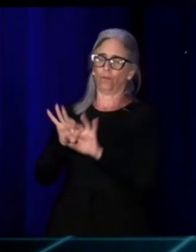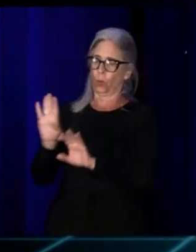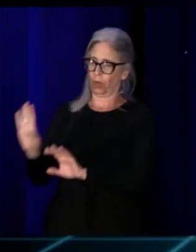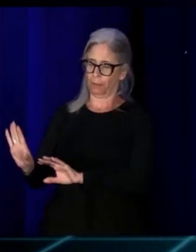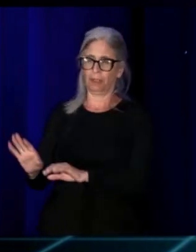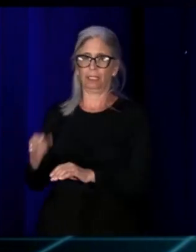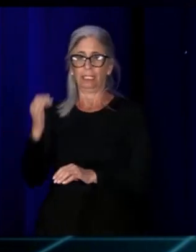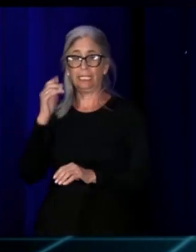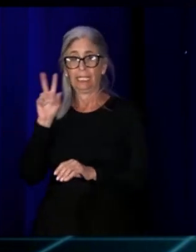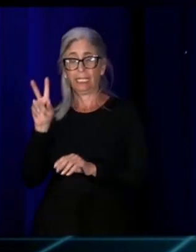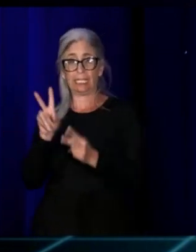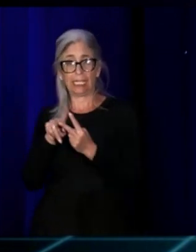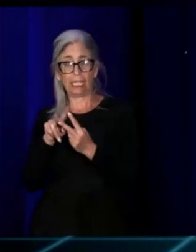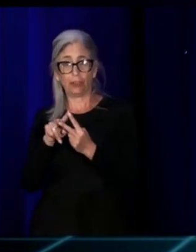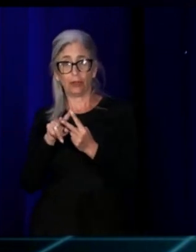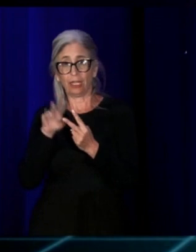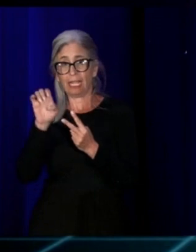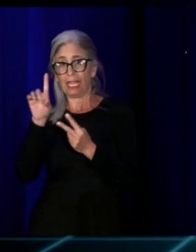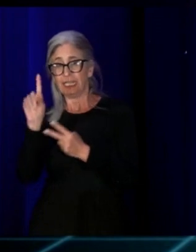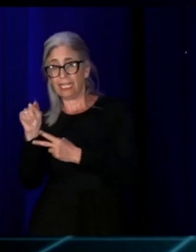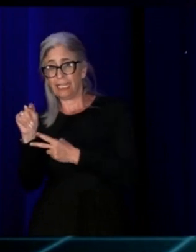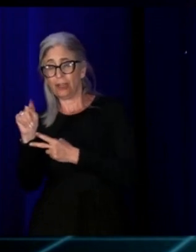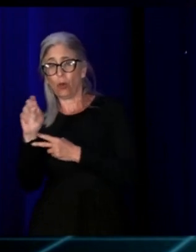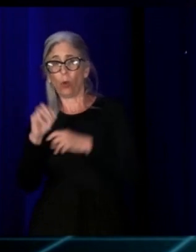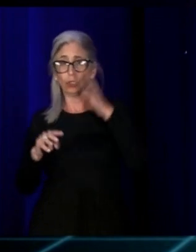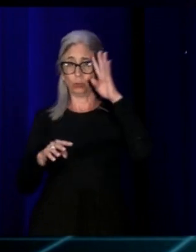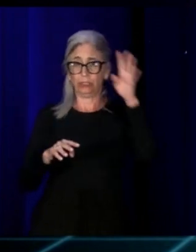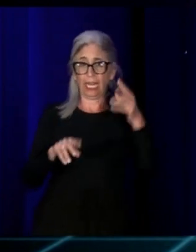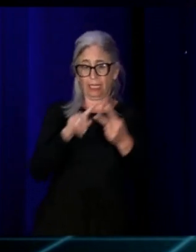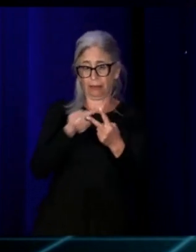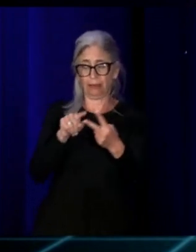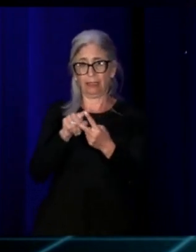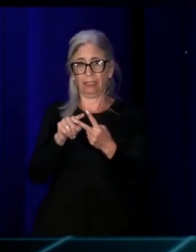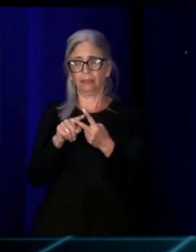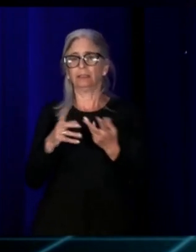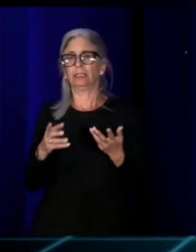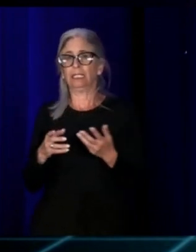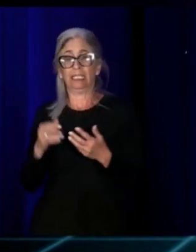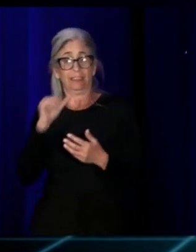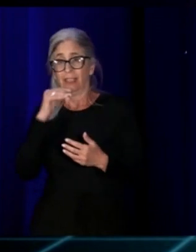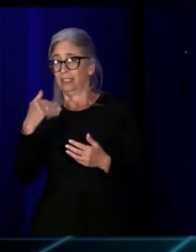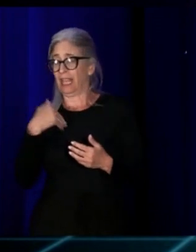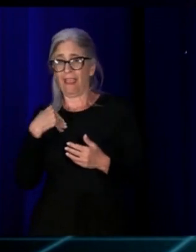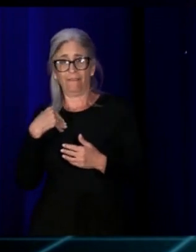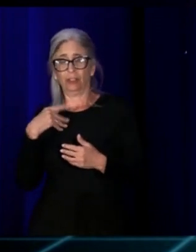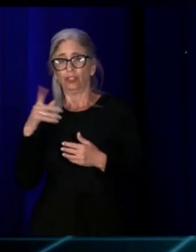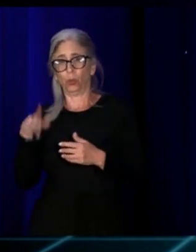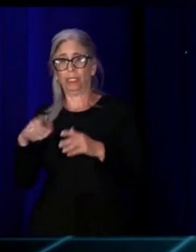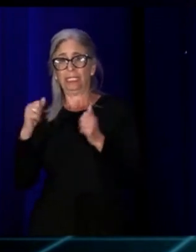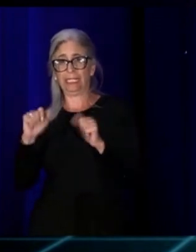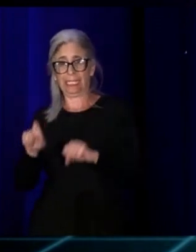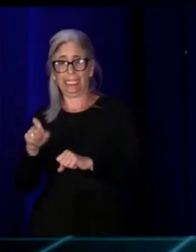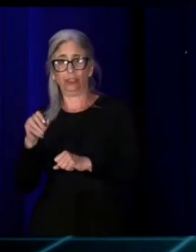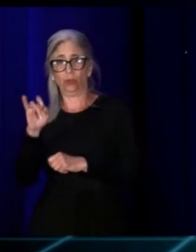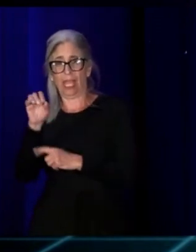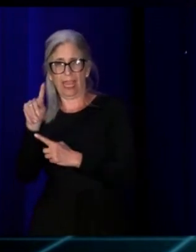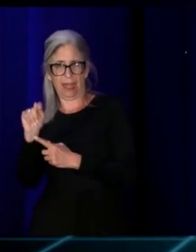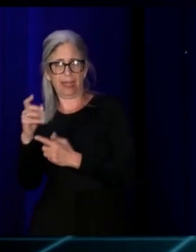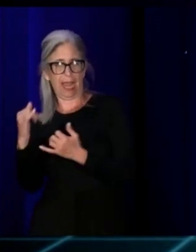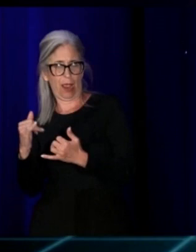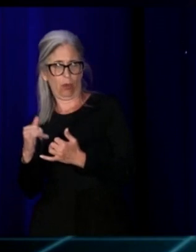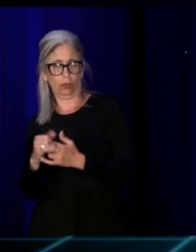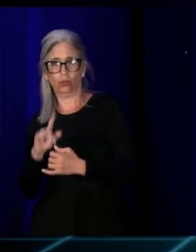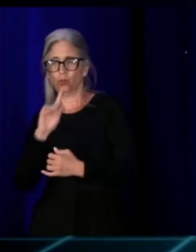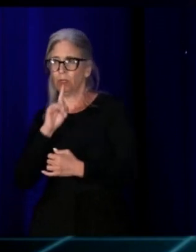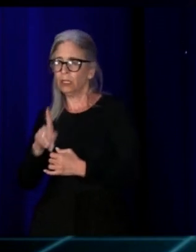you either render an edit or a create based on if the model exists or not. Here it doesn't exist, so let's go to edit. And this really